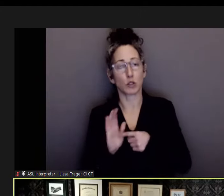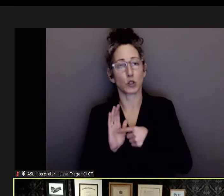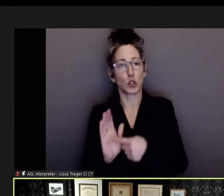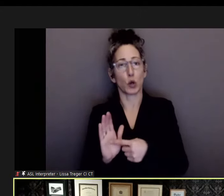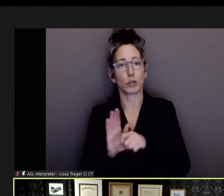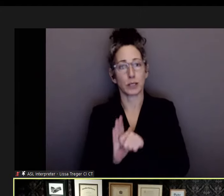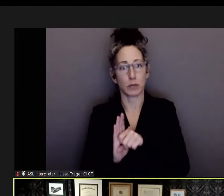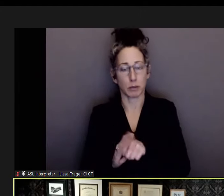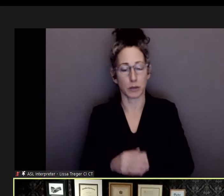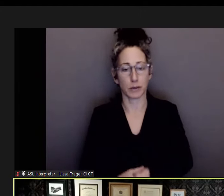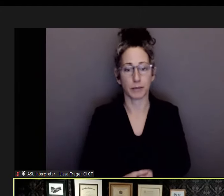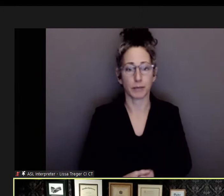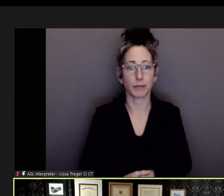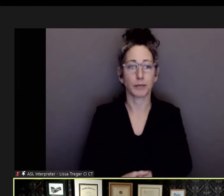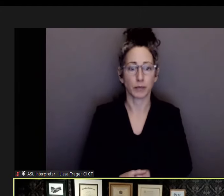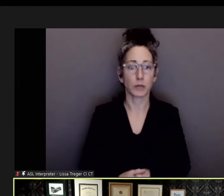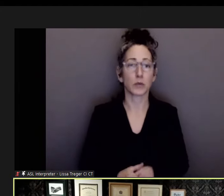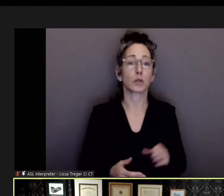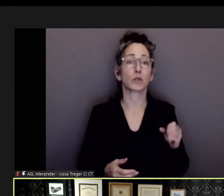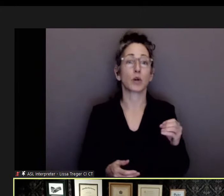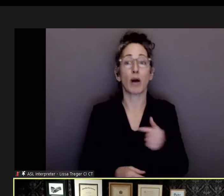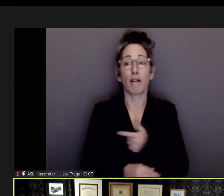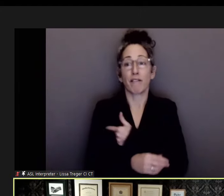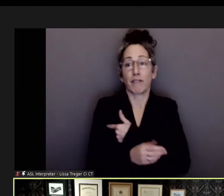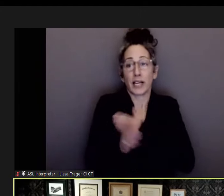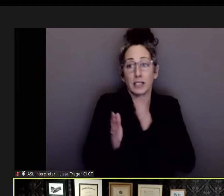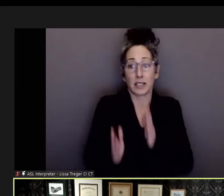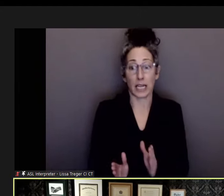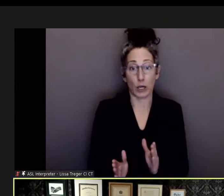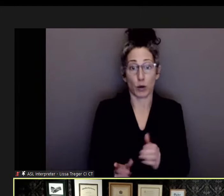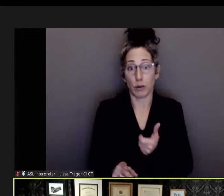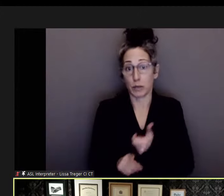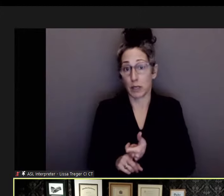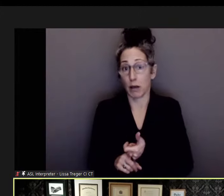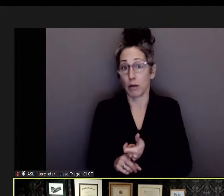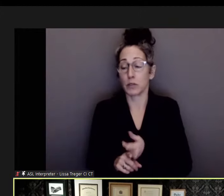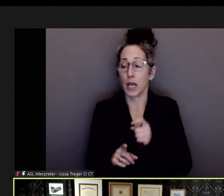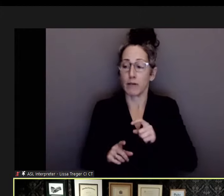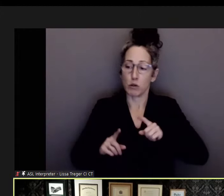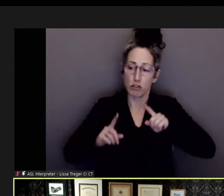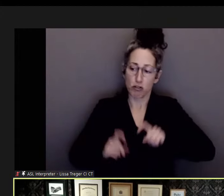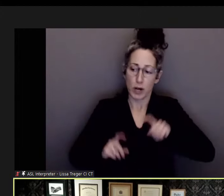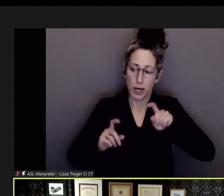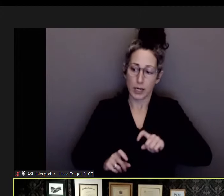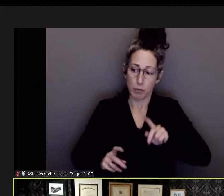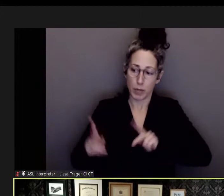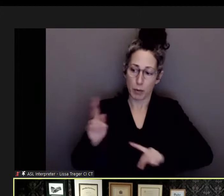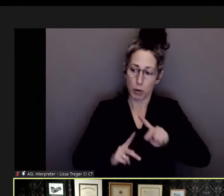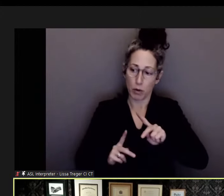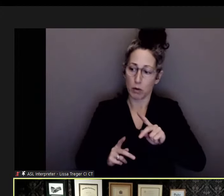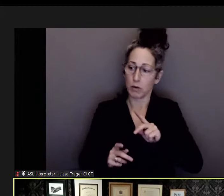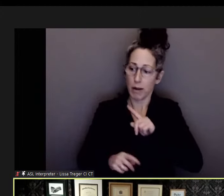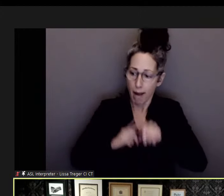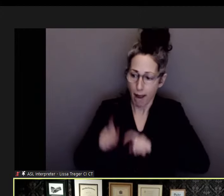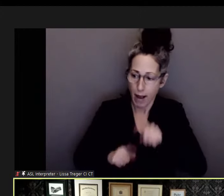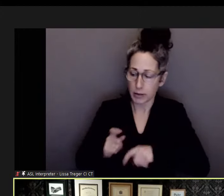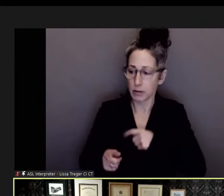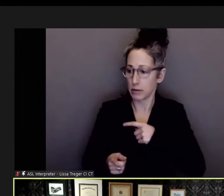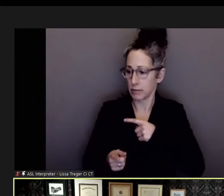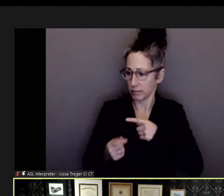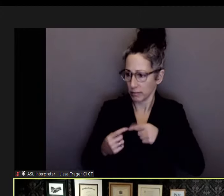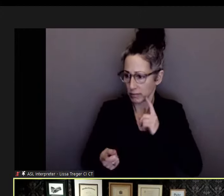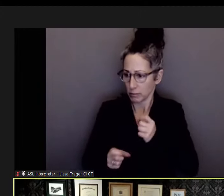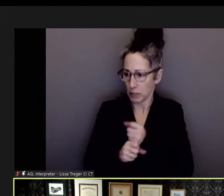administering these vaccines, vaccinators should adhere to that guidance, including screening recipients for contraindications precautions, having the